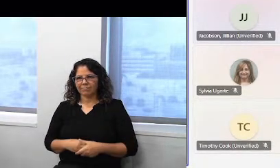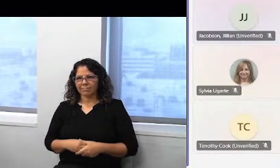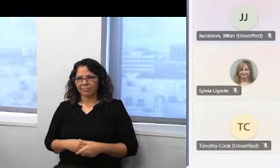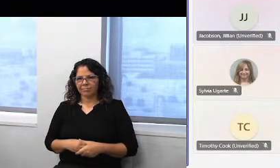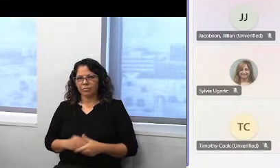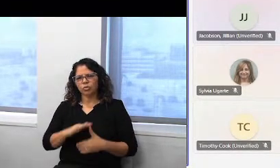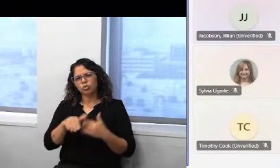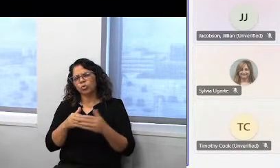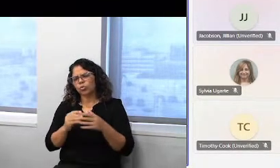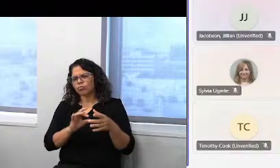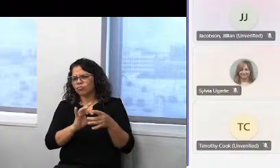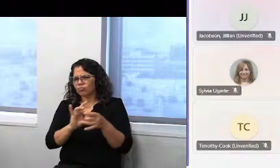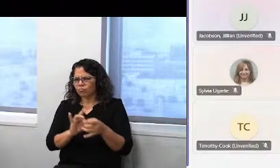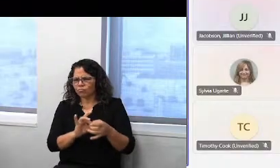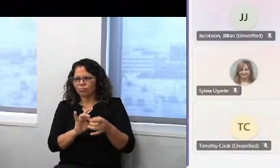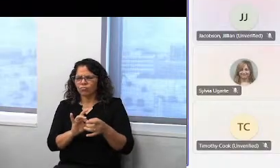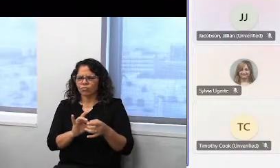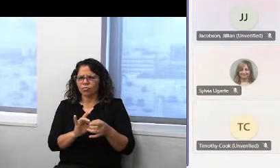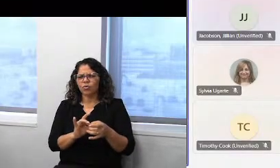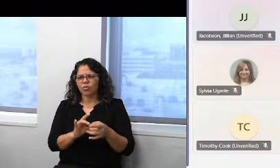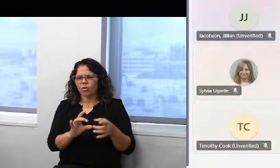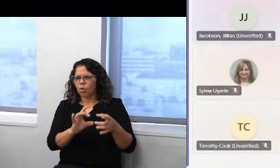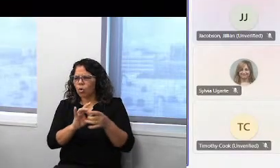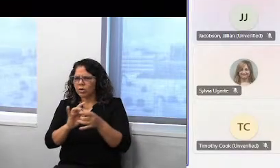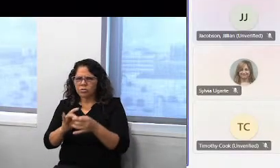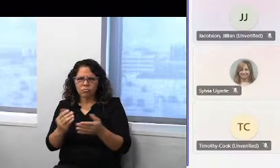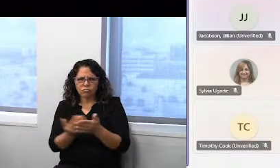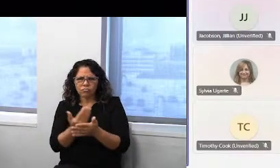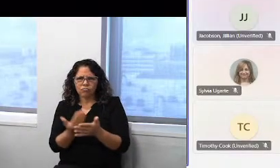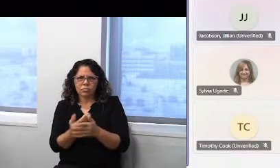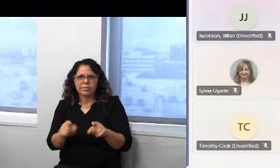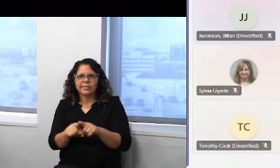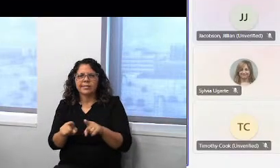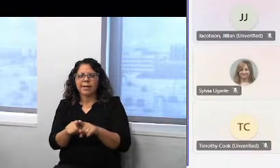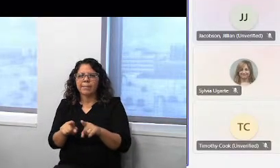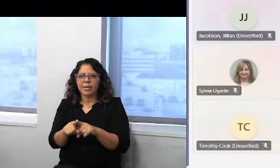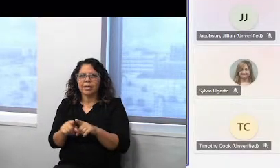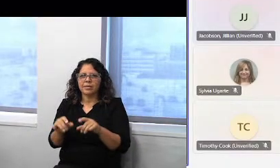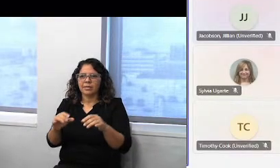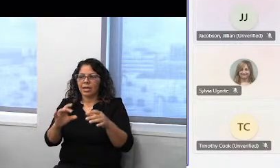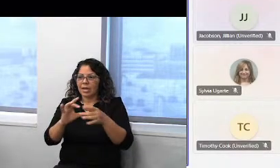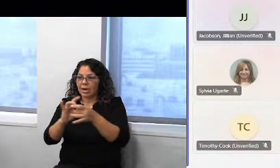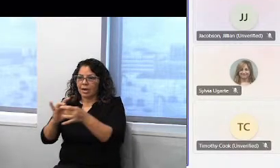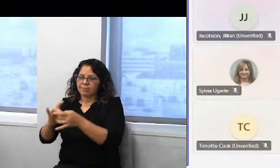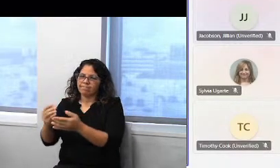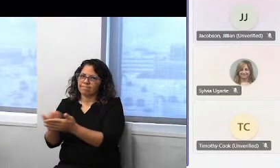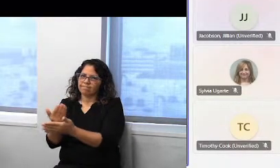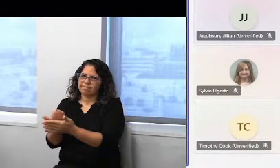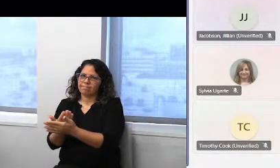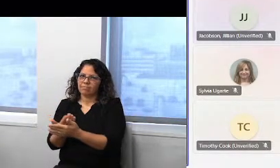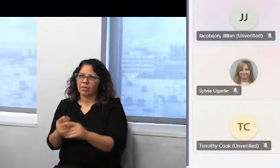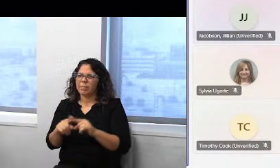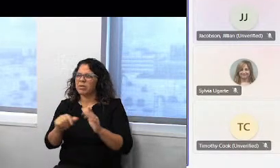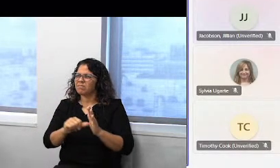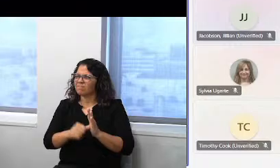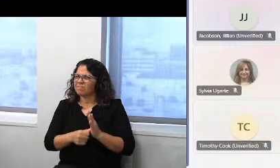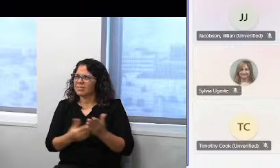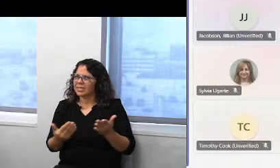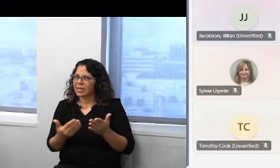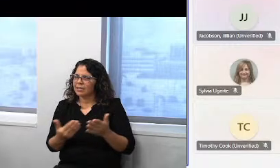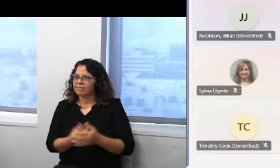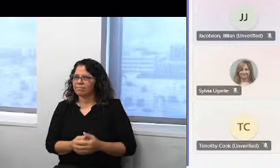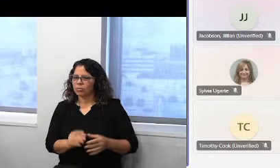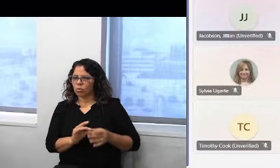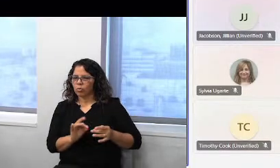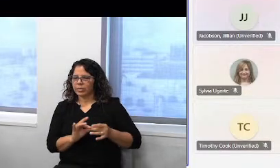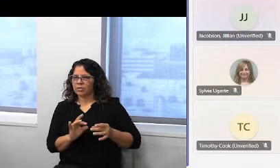also the networks upgrades associated with it. I want to reemphasize a comment I made to your